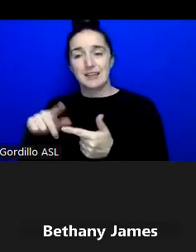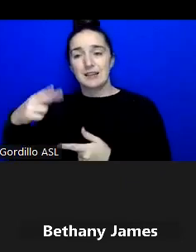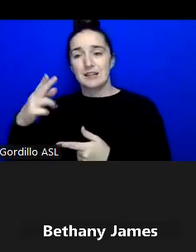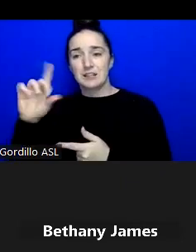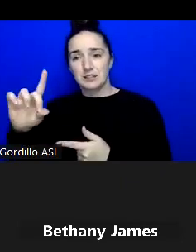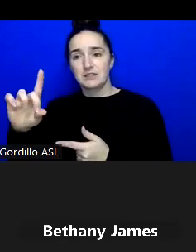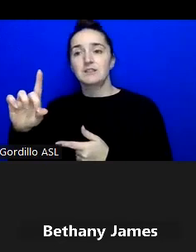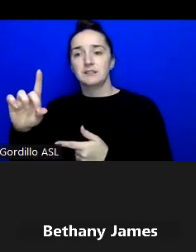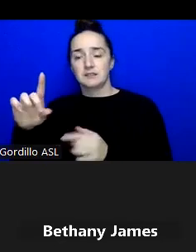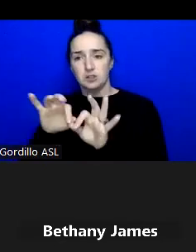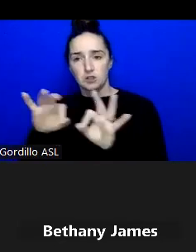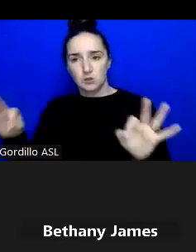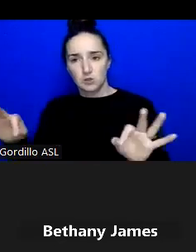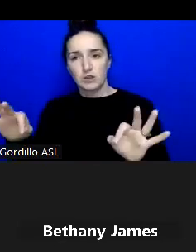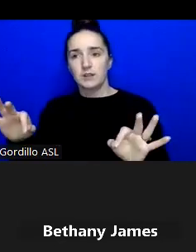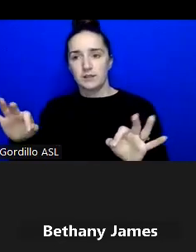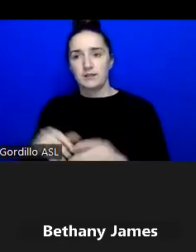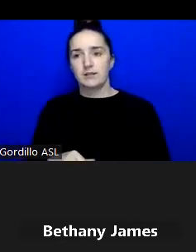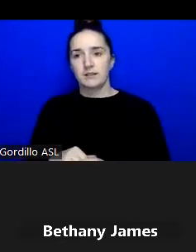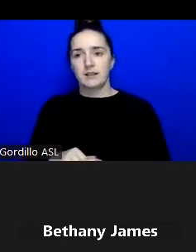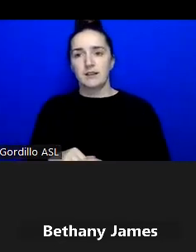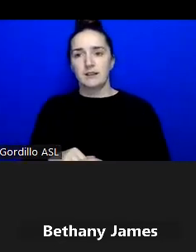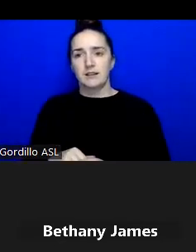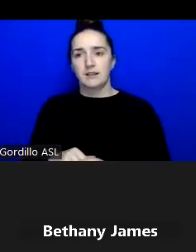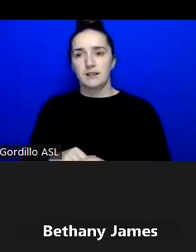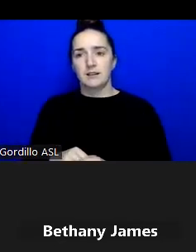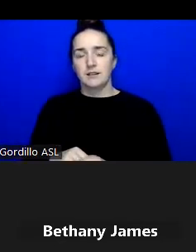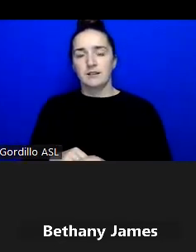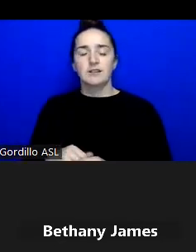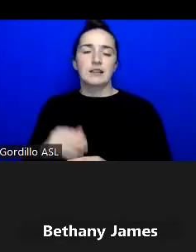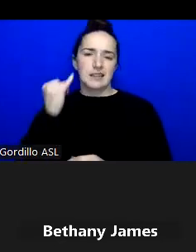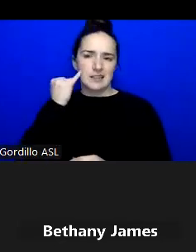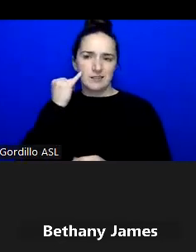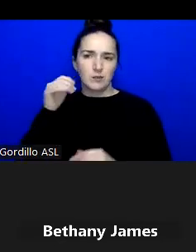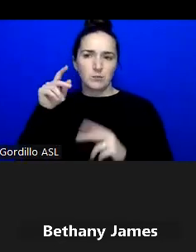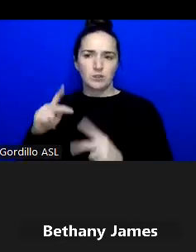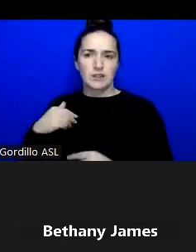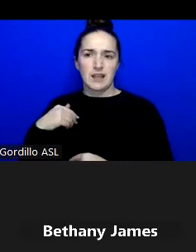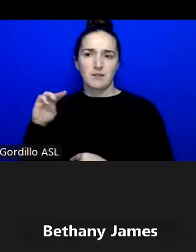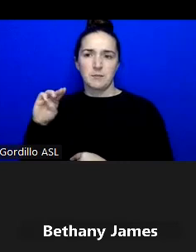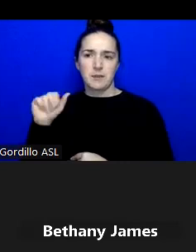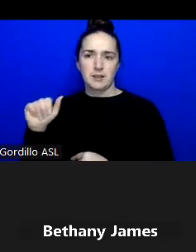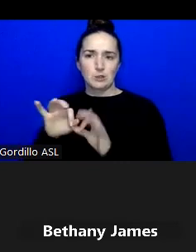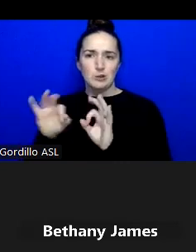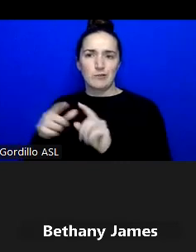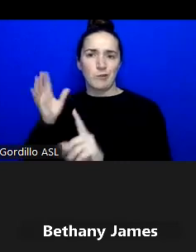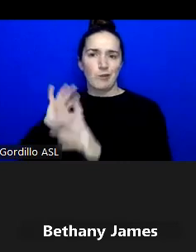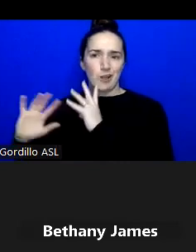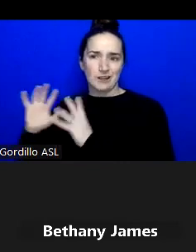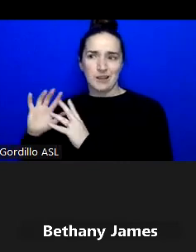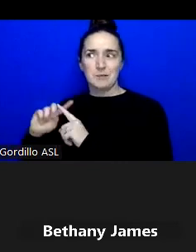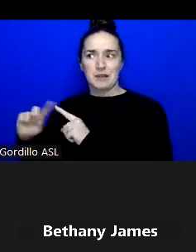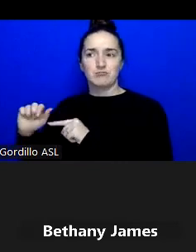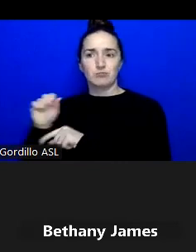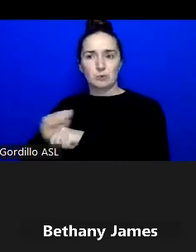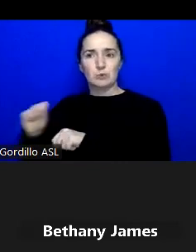which if somebody was previously practicing, they have a master's degree that's grandfathered in. Otherwise, an audiology degree would be